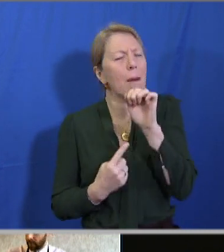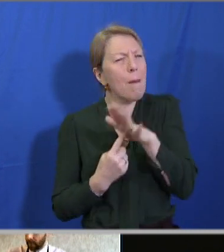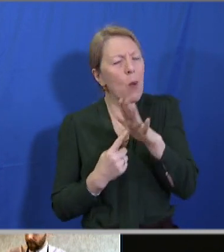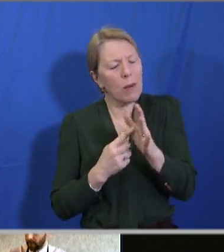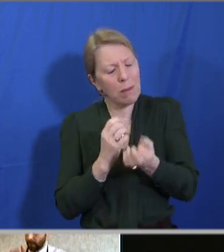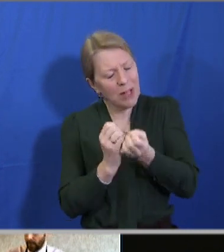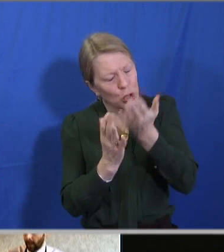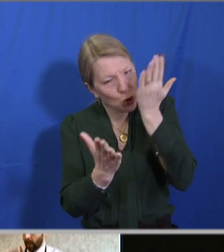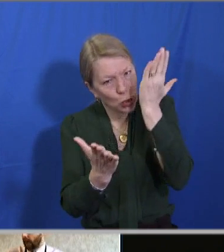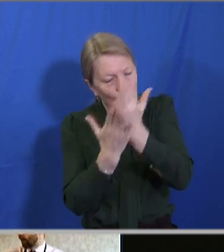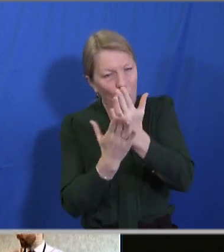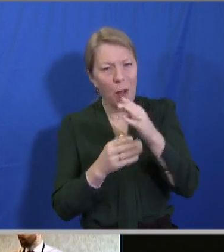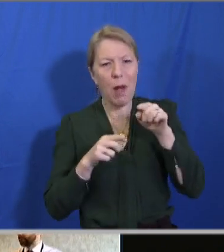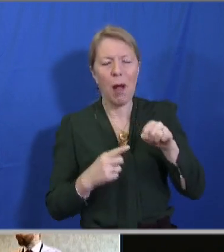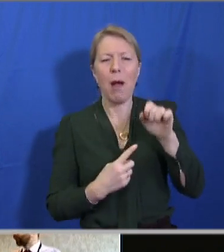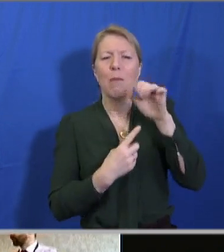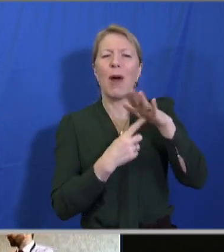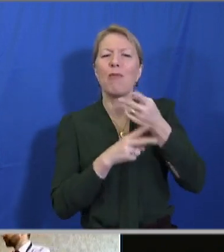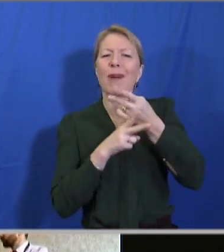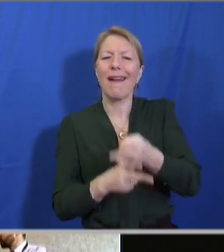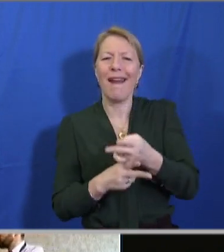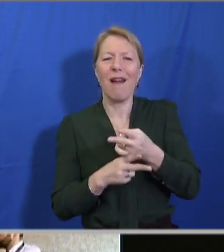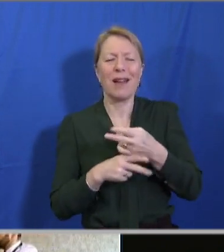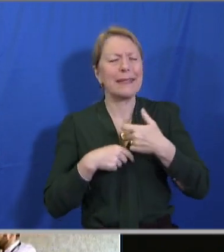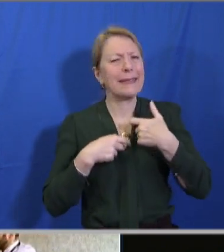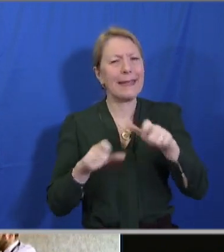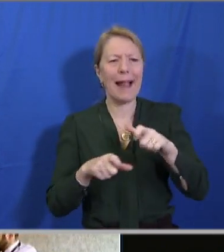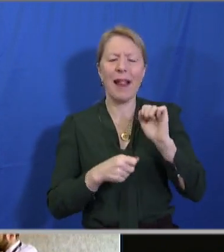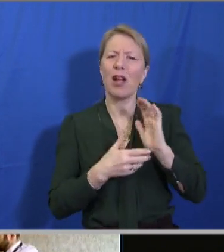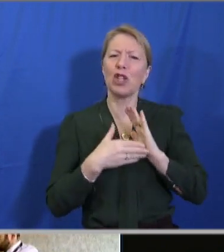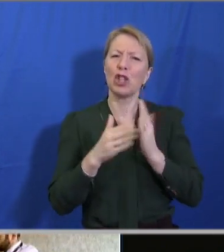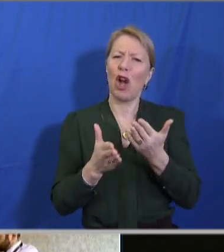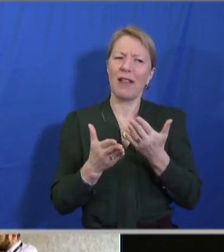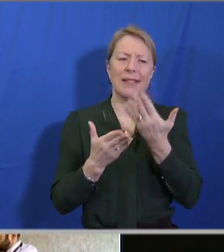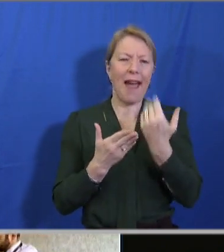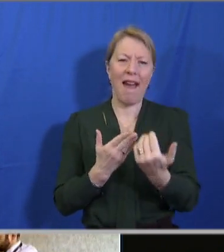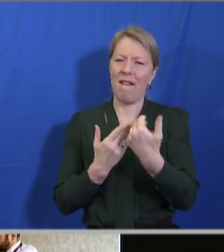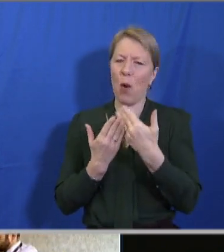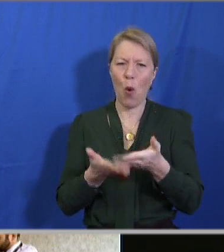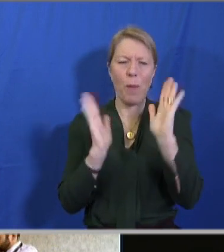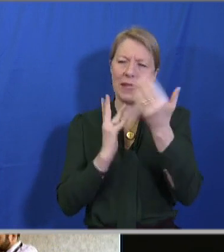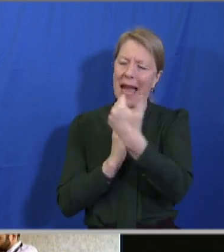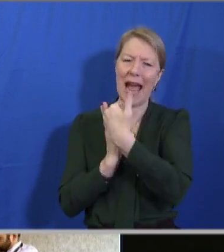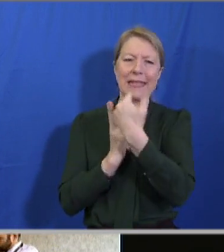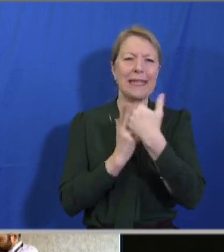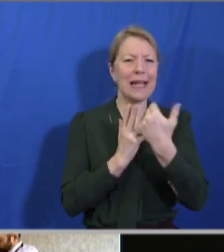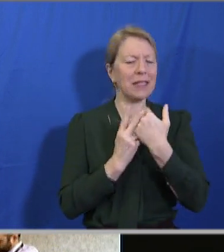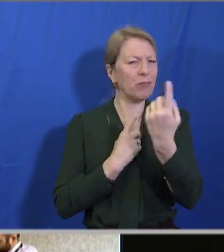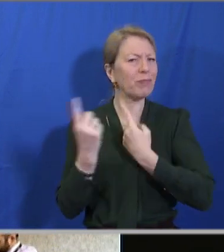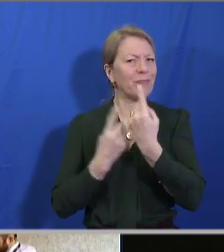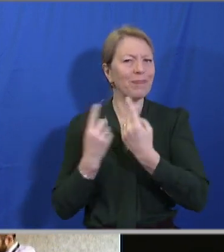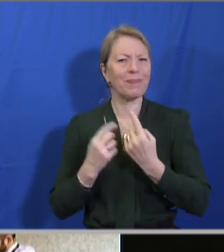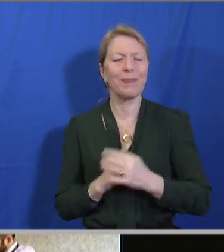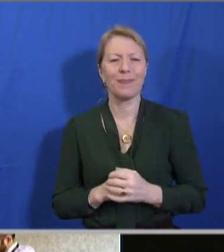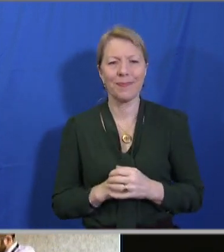quality, accessible services for everyone in Northern Ireland. And in order to address the longer term pressures of increasing